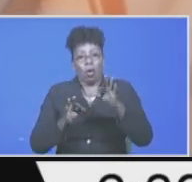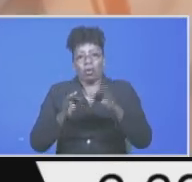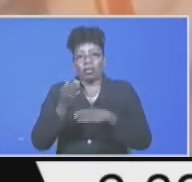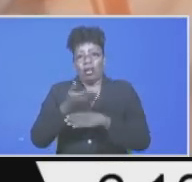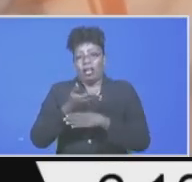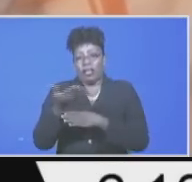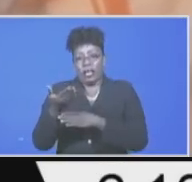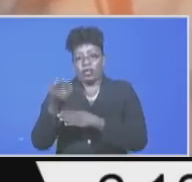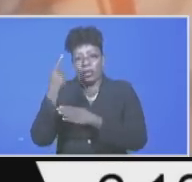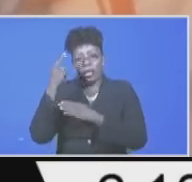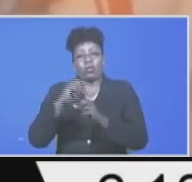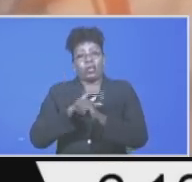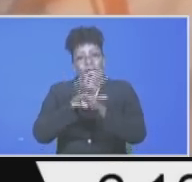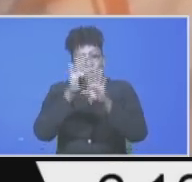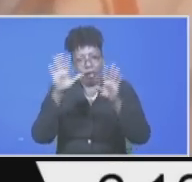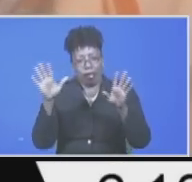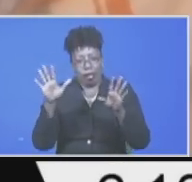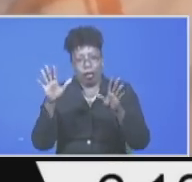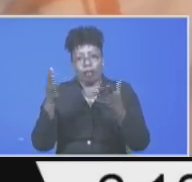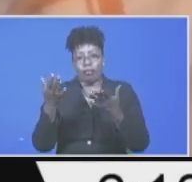think were clear-cut.